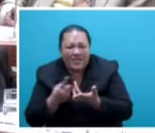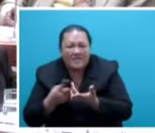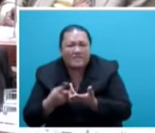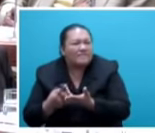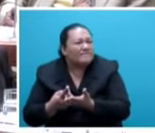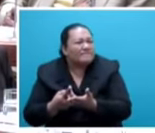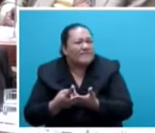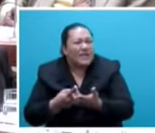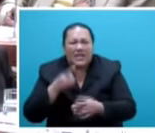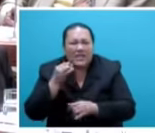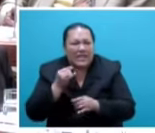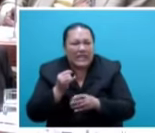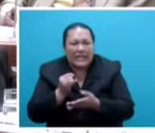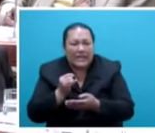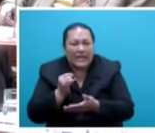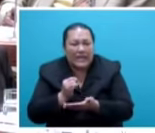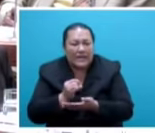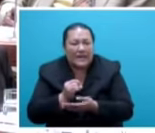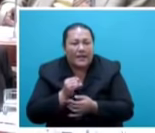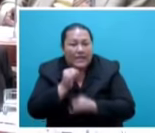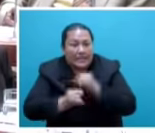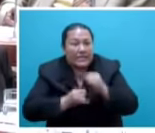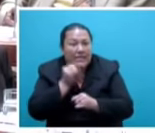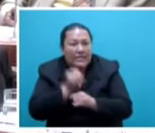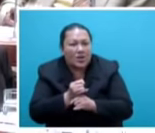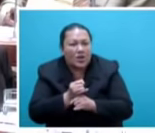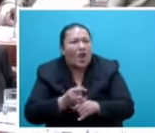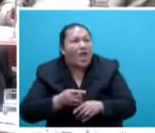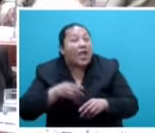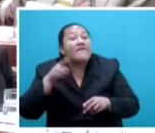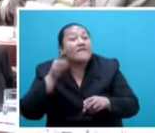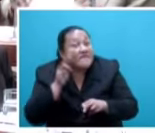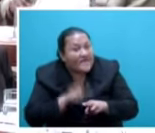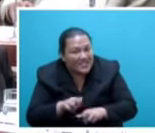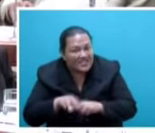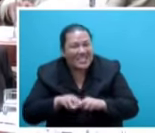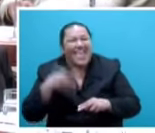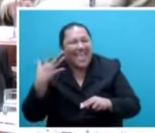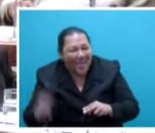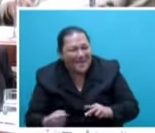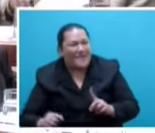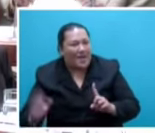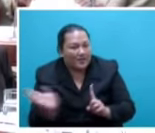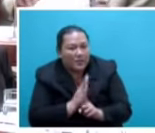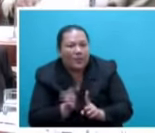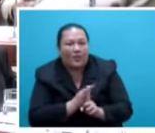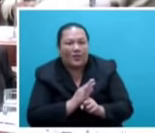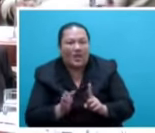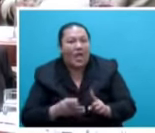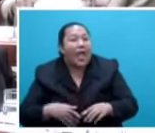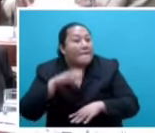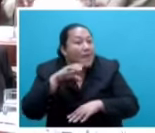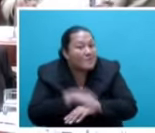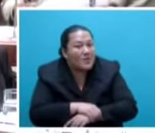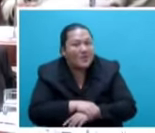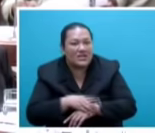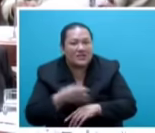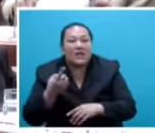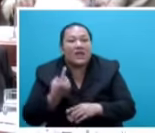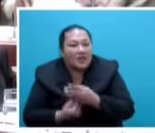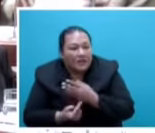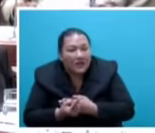leadership physically attacking and abusing followers. Fiji is where the assaults occurred. And the Fiji police and the Fiji DPP